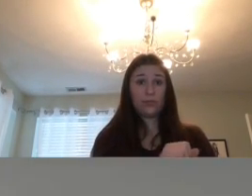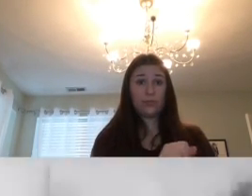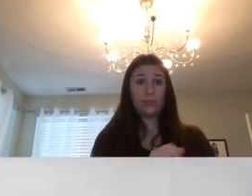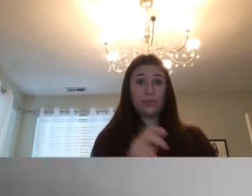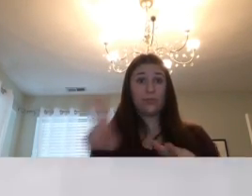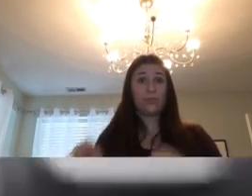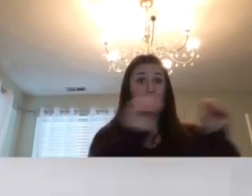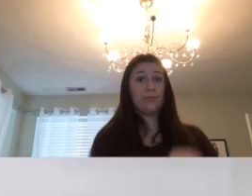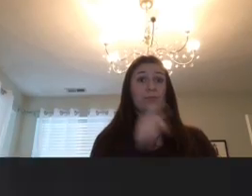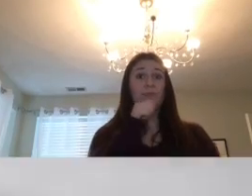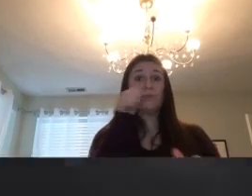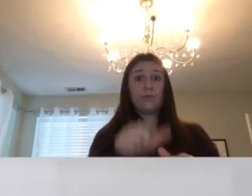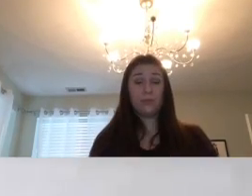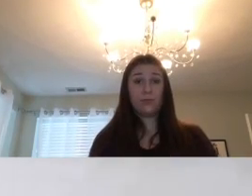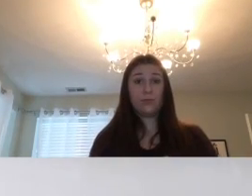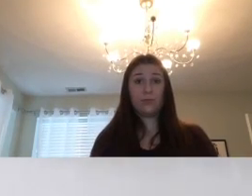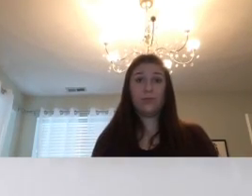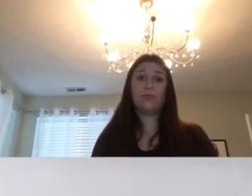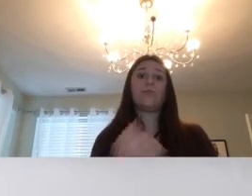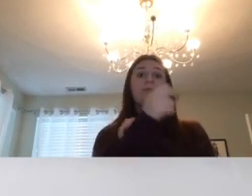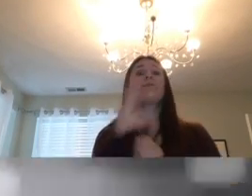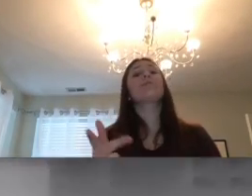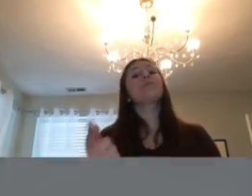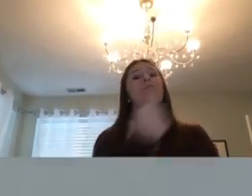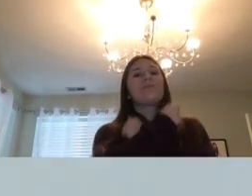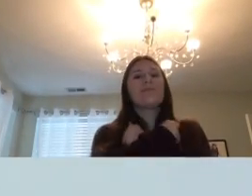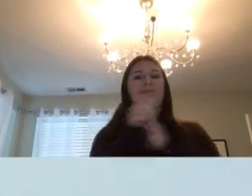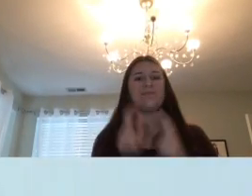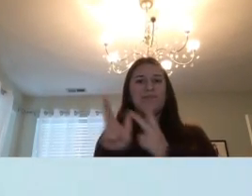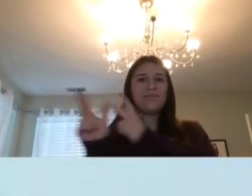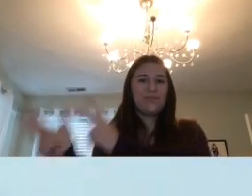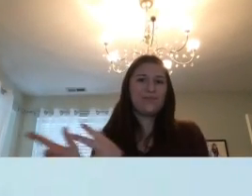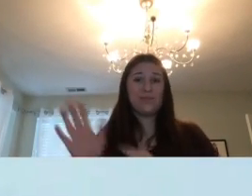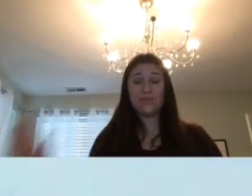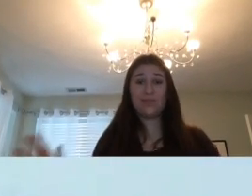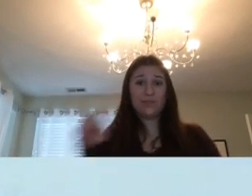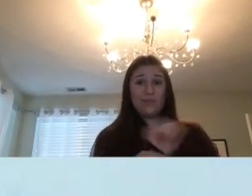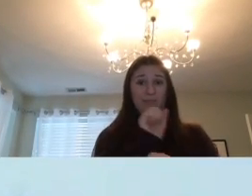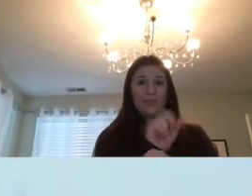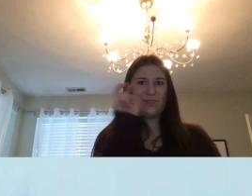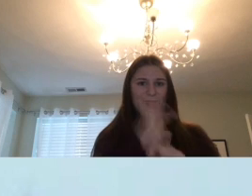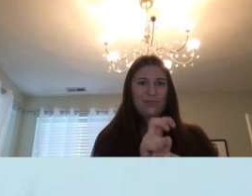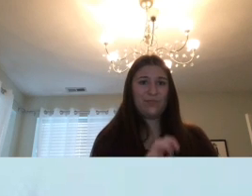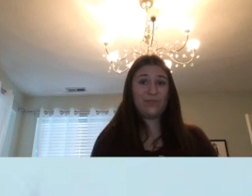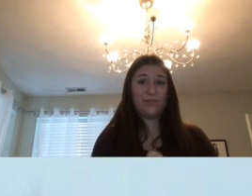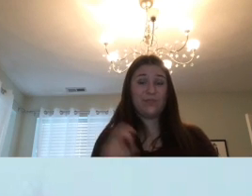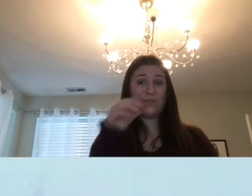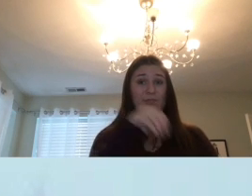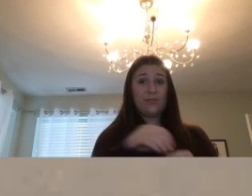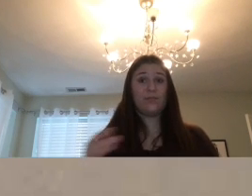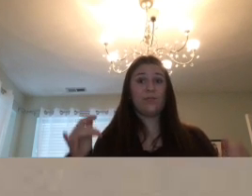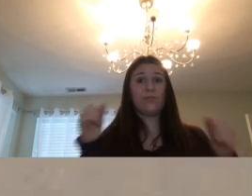to work transporting goods and mail. Their ability and willingness to run made them the ideal leader in some of the harshest conditions on